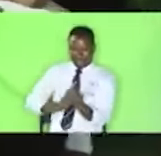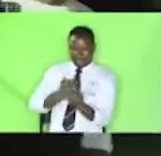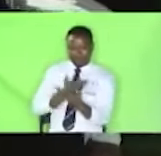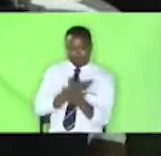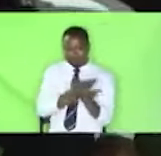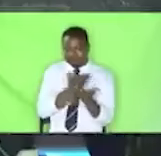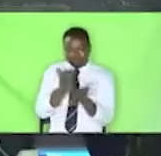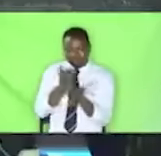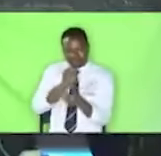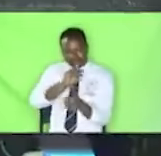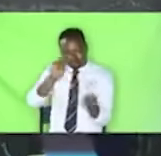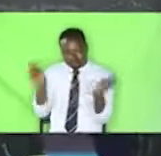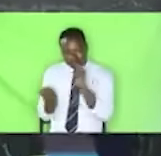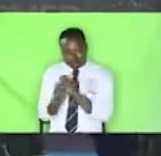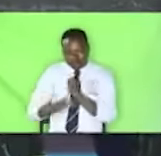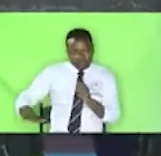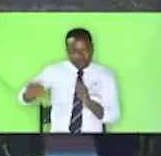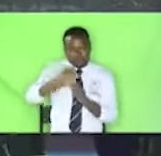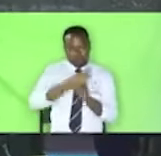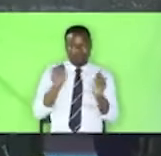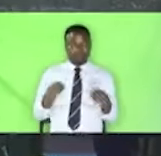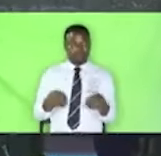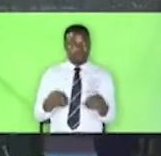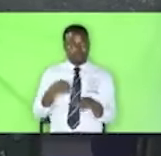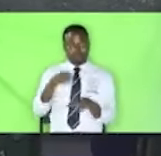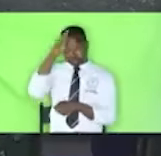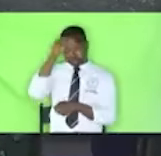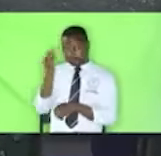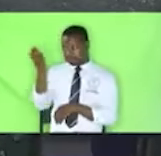man here. He's a drunkard.